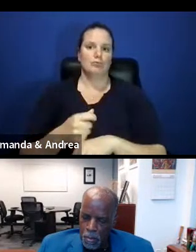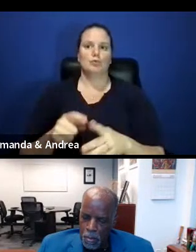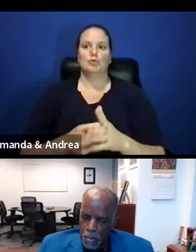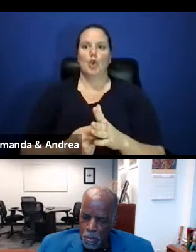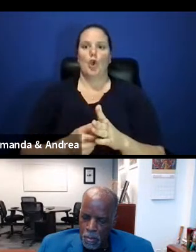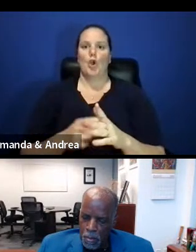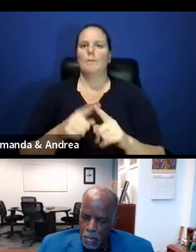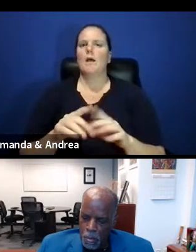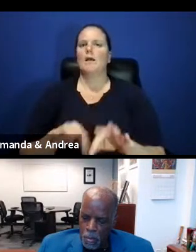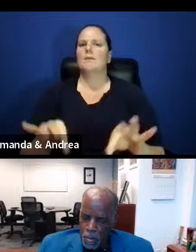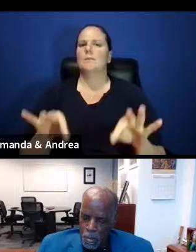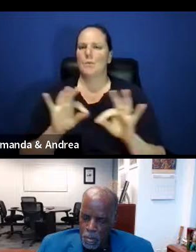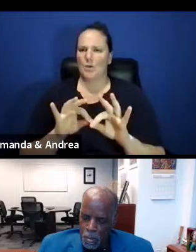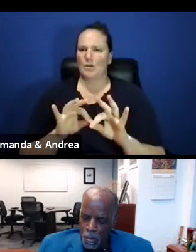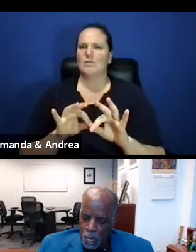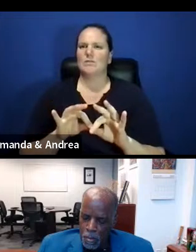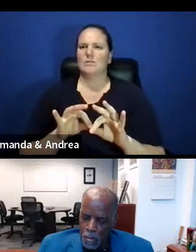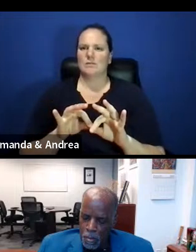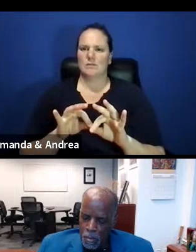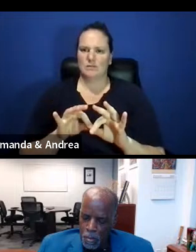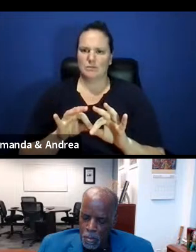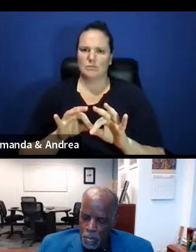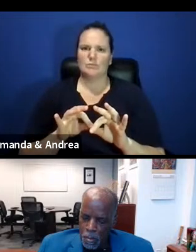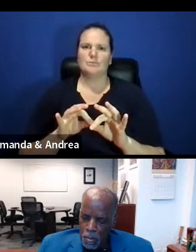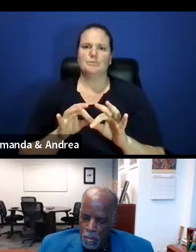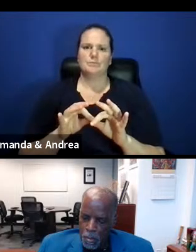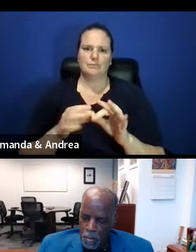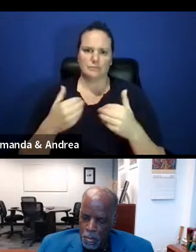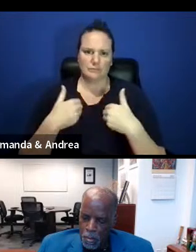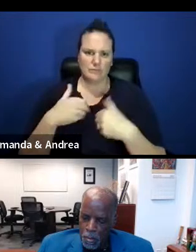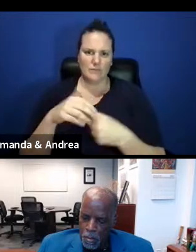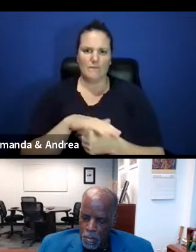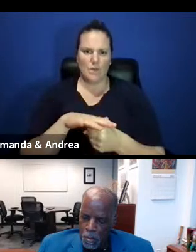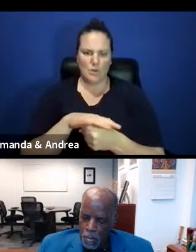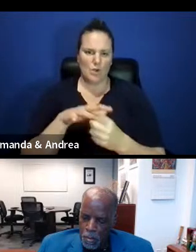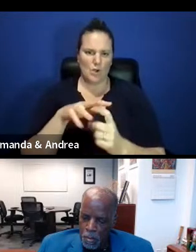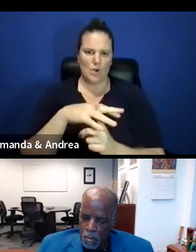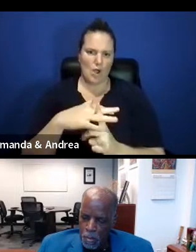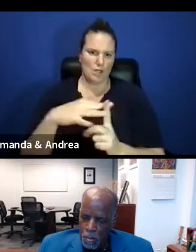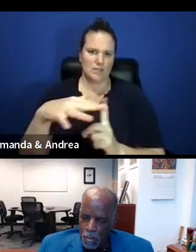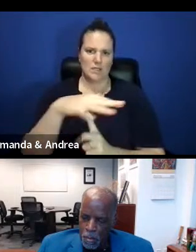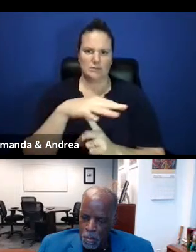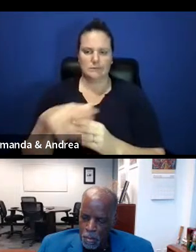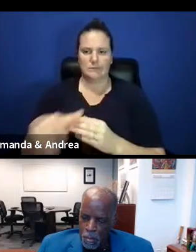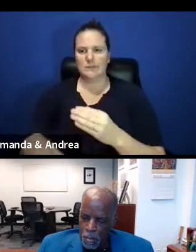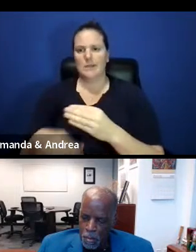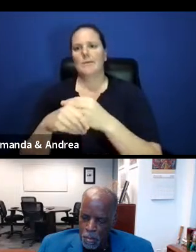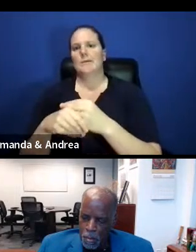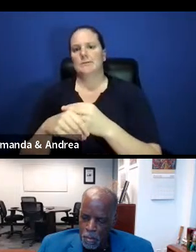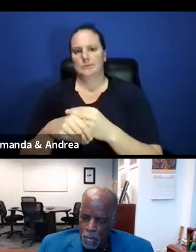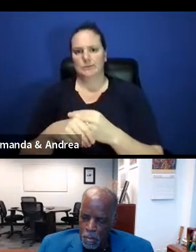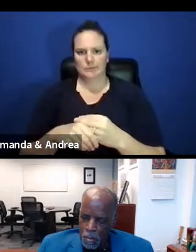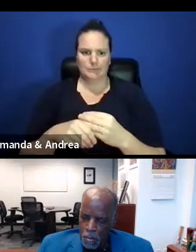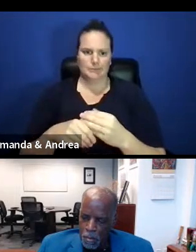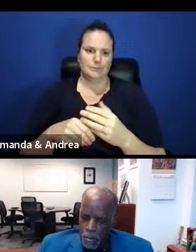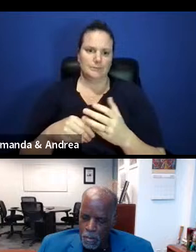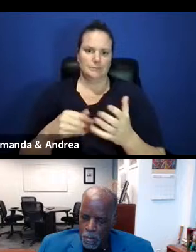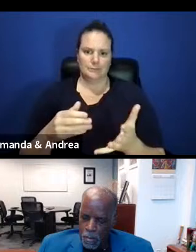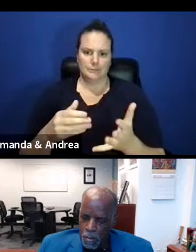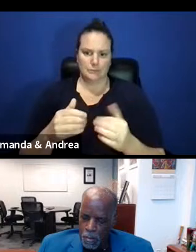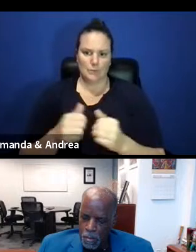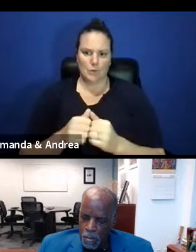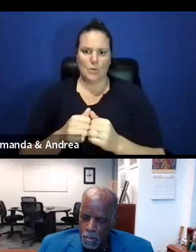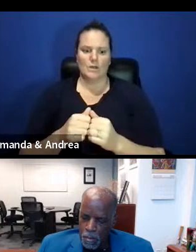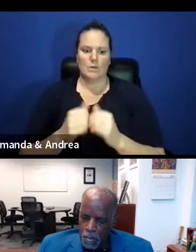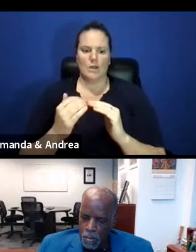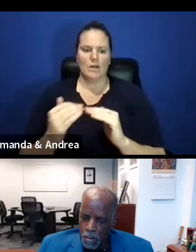also important to bring in the local context. So to be supplemented kind of with going